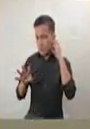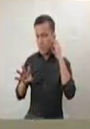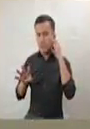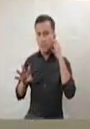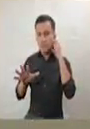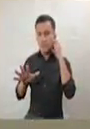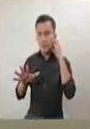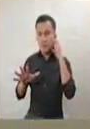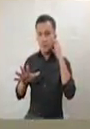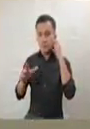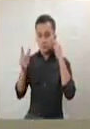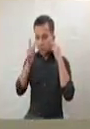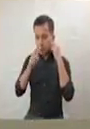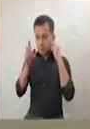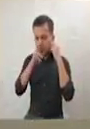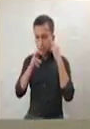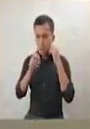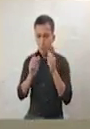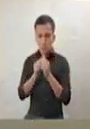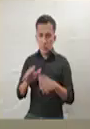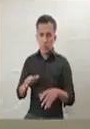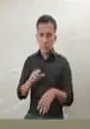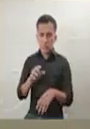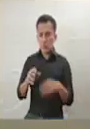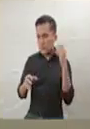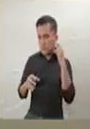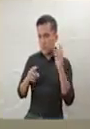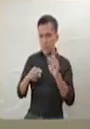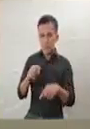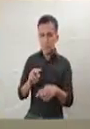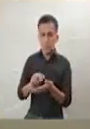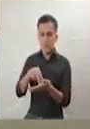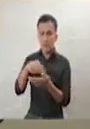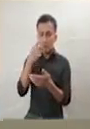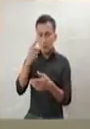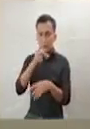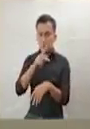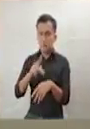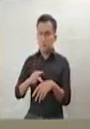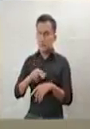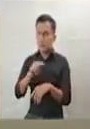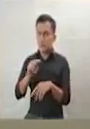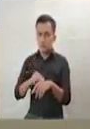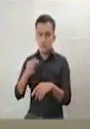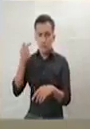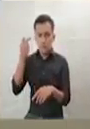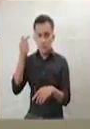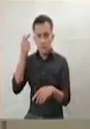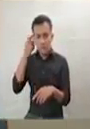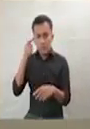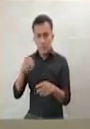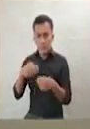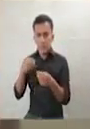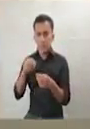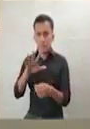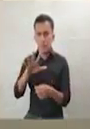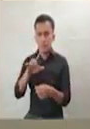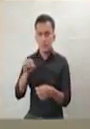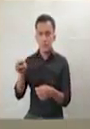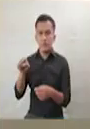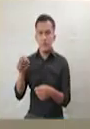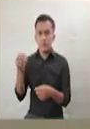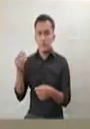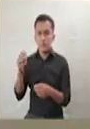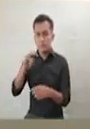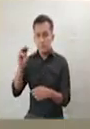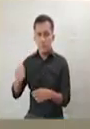Without Mindanao, the Philippines can never stand alone. But in terms of development, what the national government did, they only give 5 to 10 to 15%. Meaning